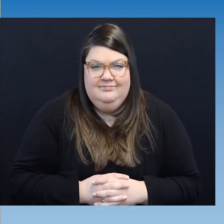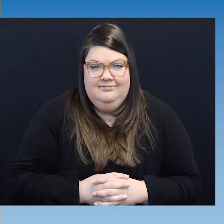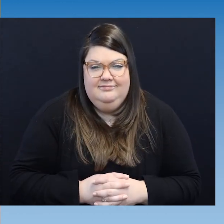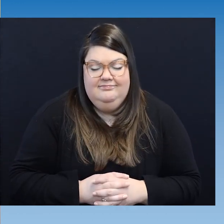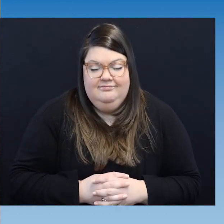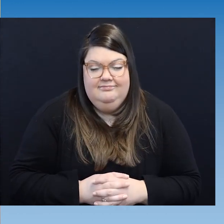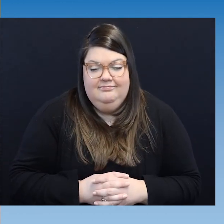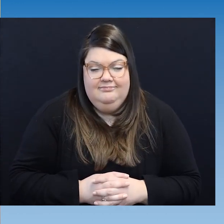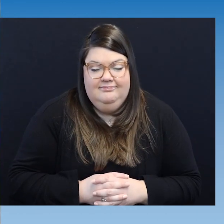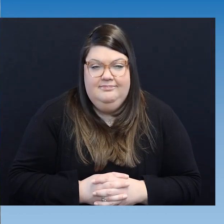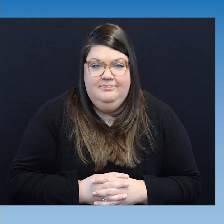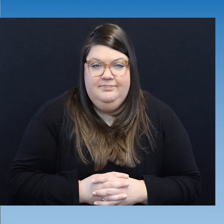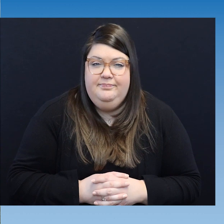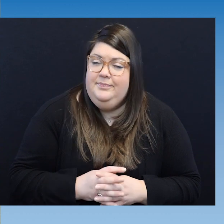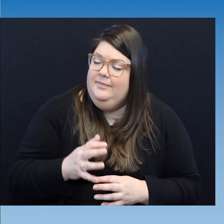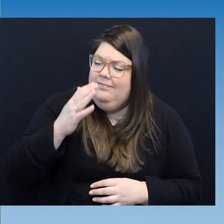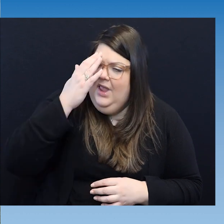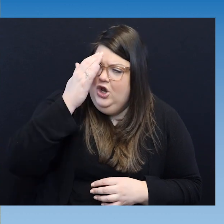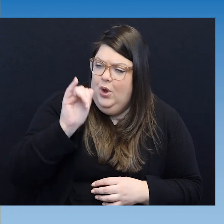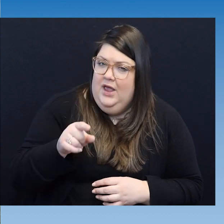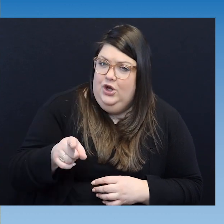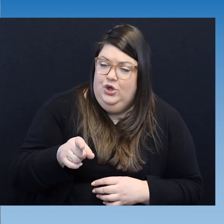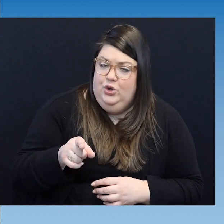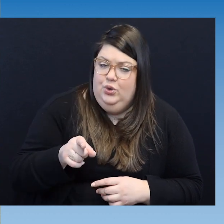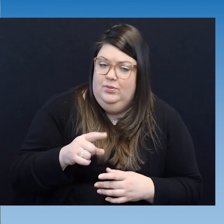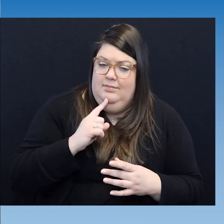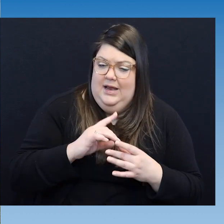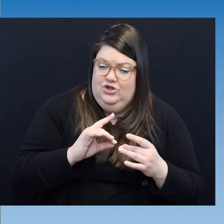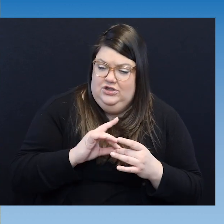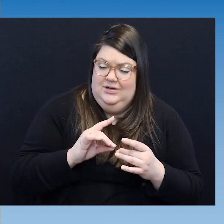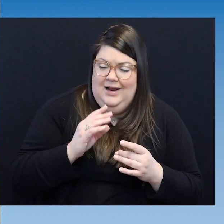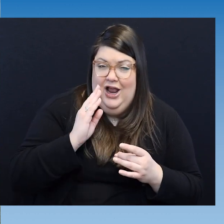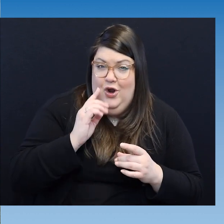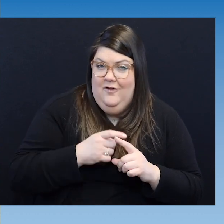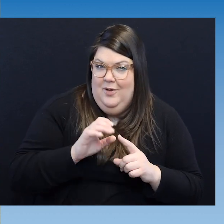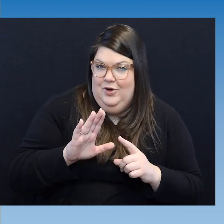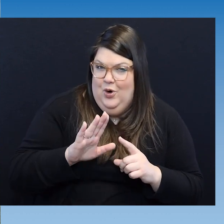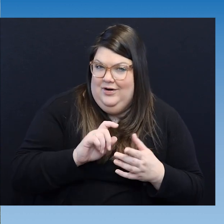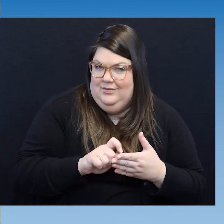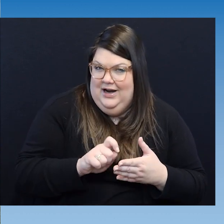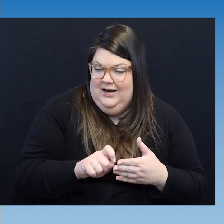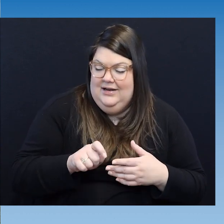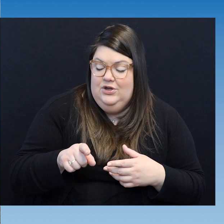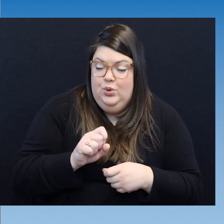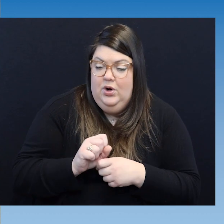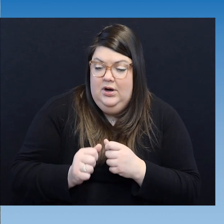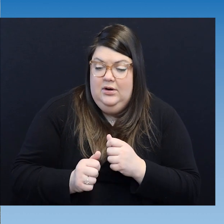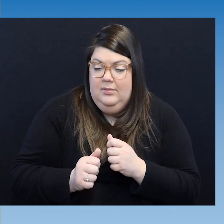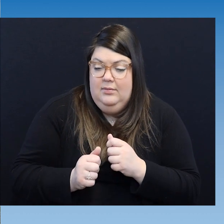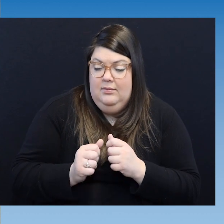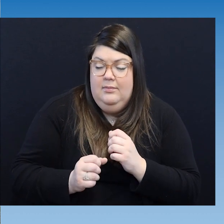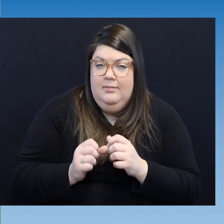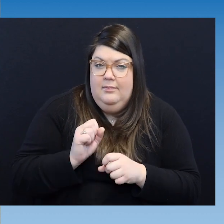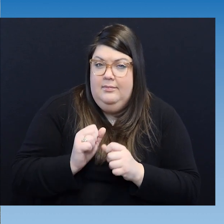Yeah. And I know that you work, you mentioned that, and I know this from your ethnography, that you work mostly with